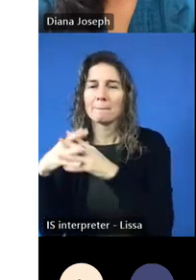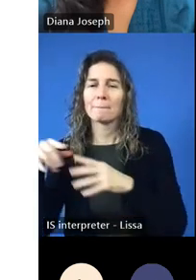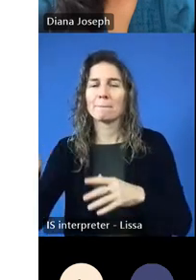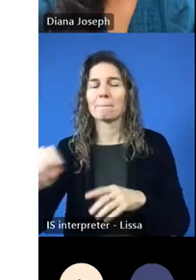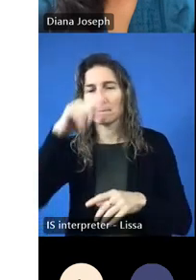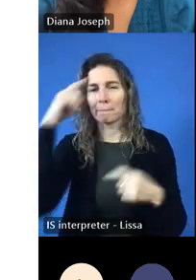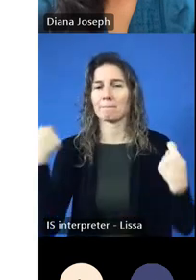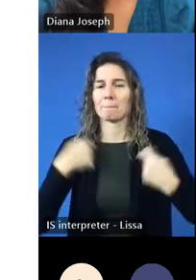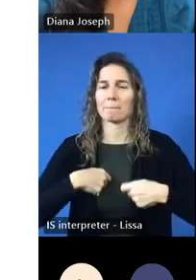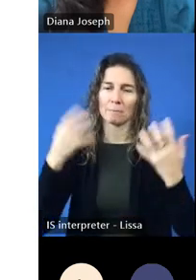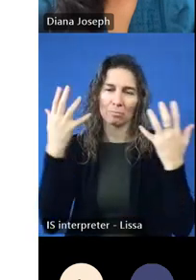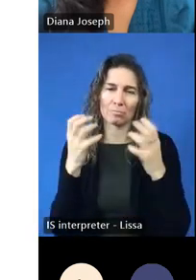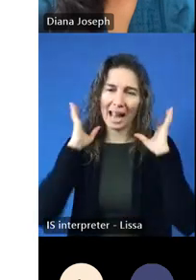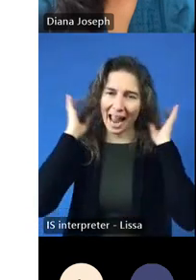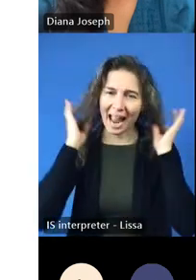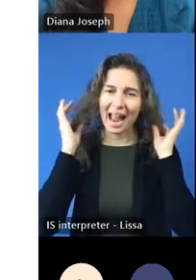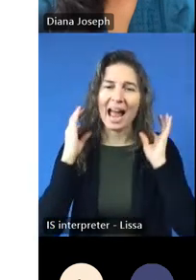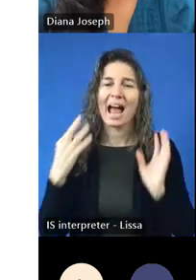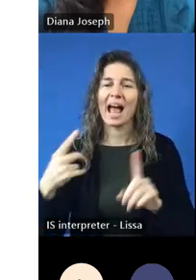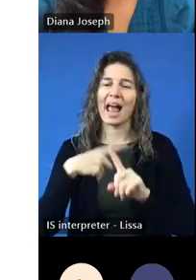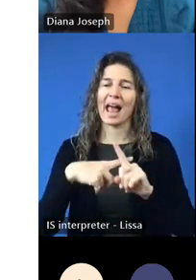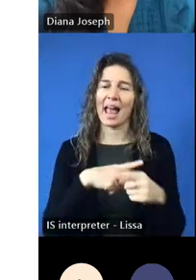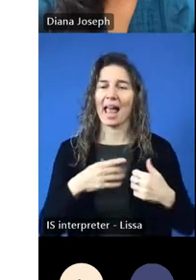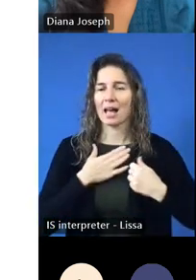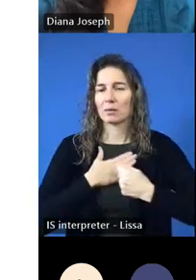jacket over a copper shirt.